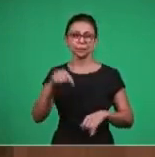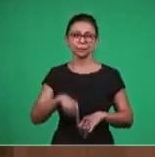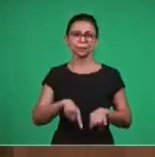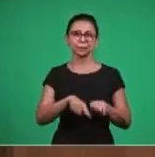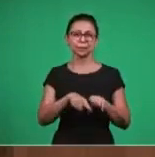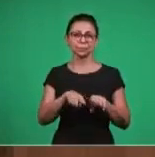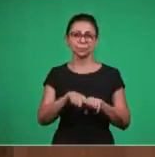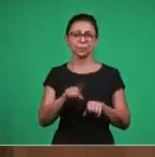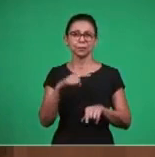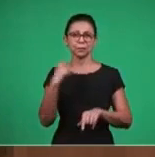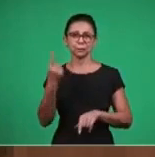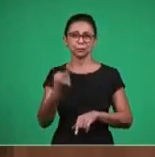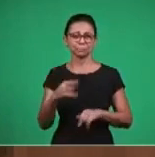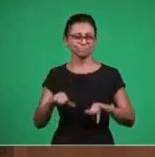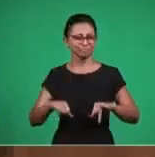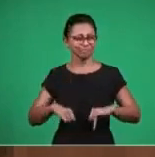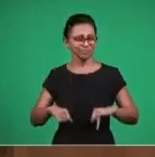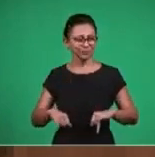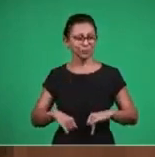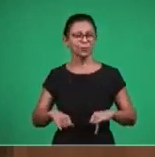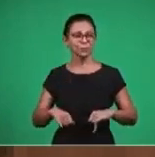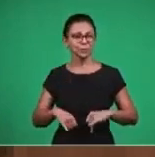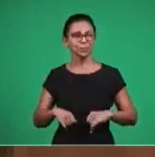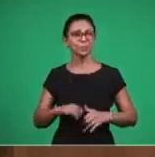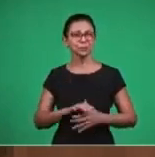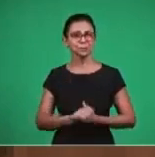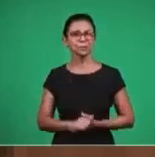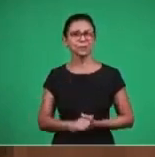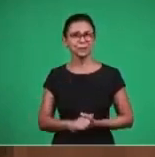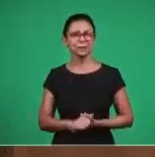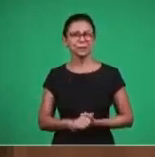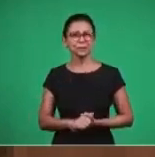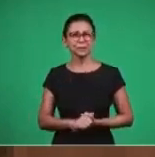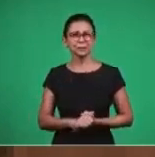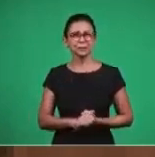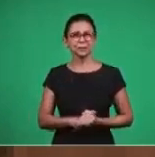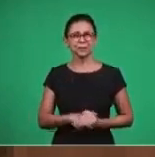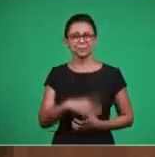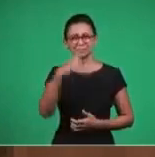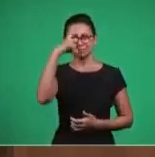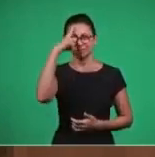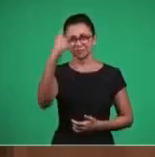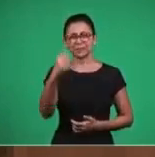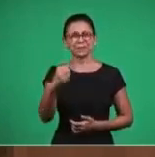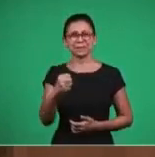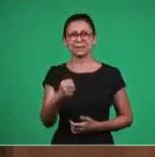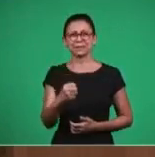us here. We suffered because it was something, was an aggression